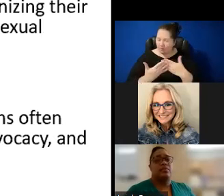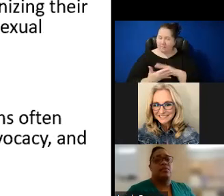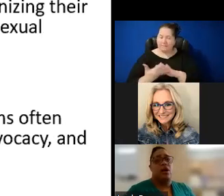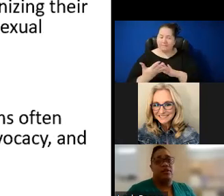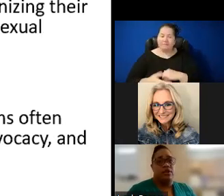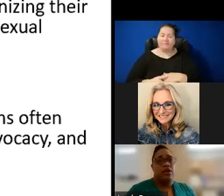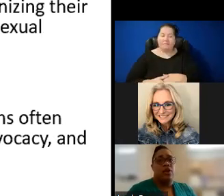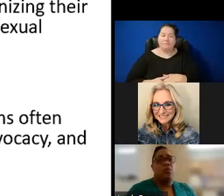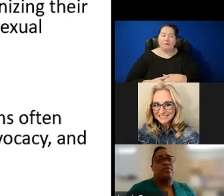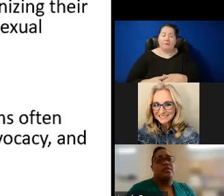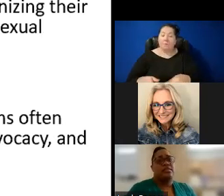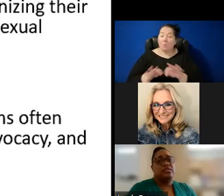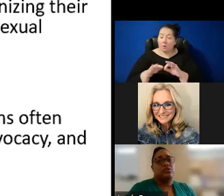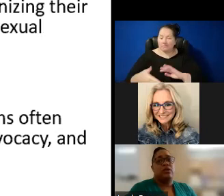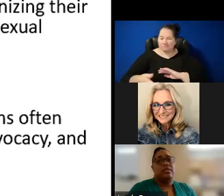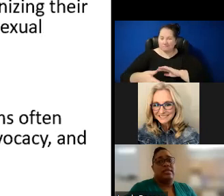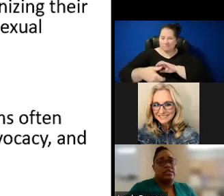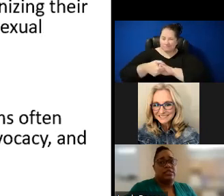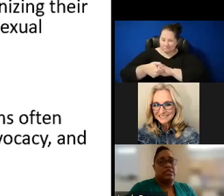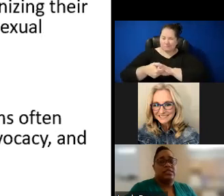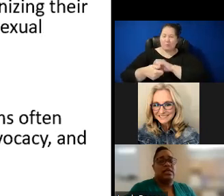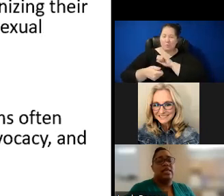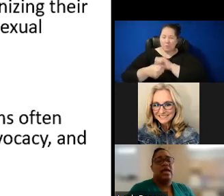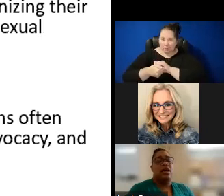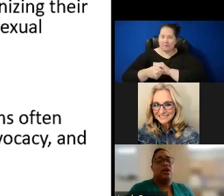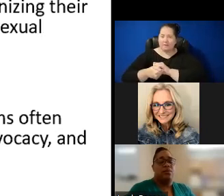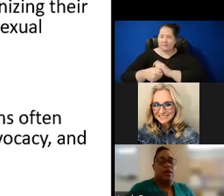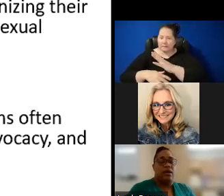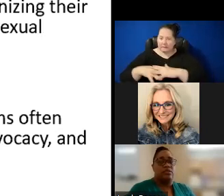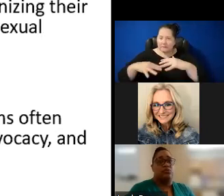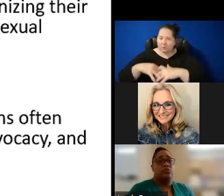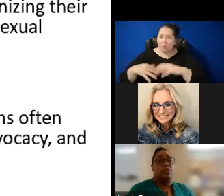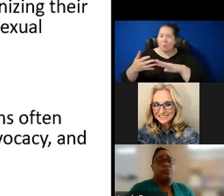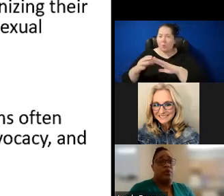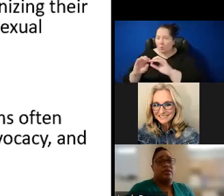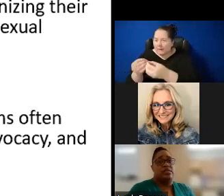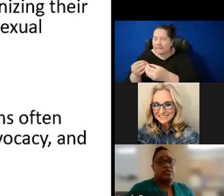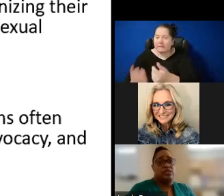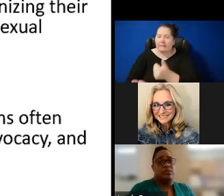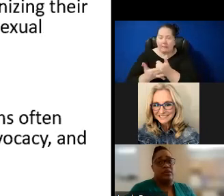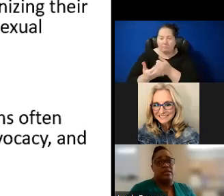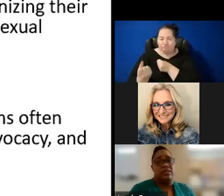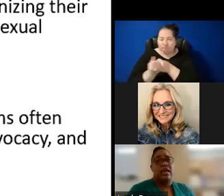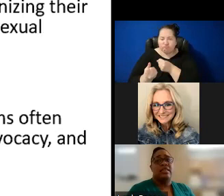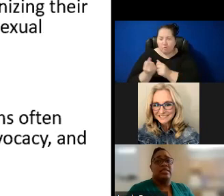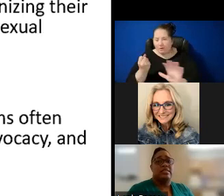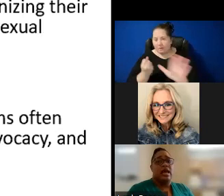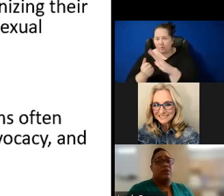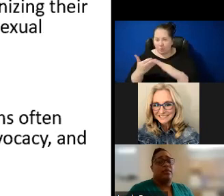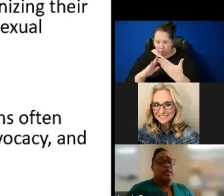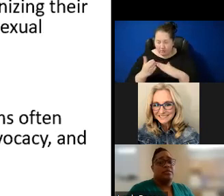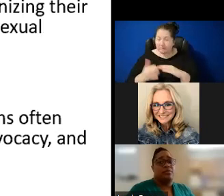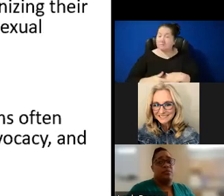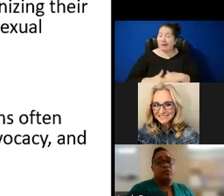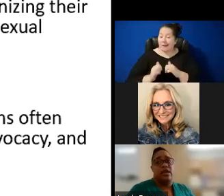we begin to partner with Indigenous organizations that help us to support Indigenous communities. This is